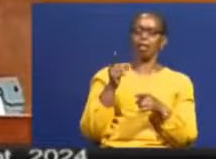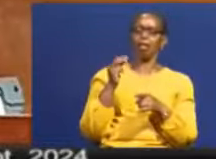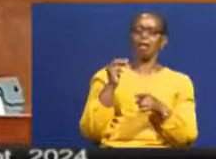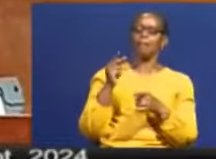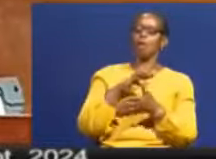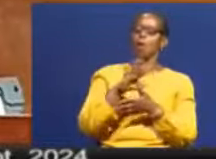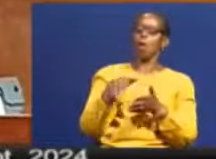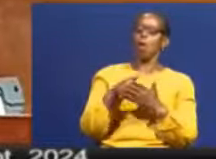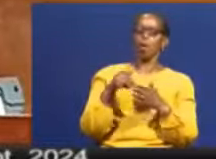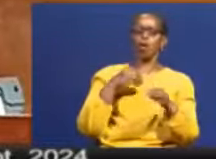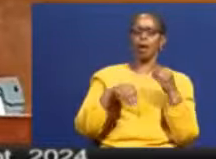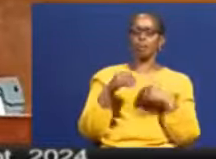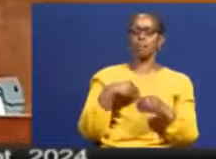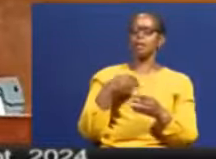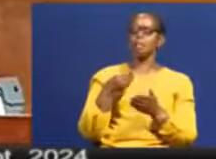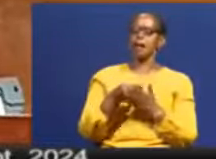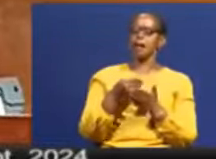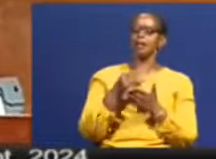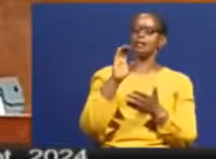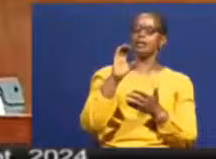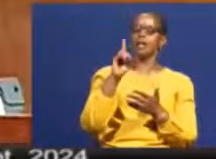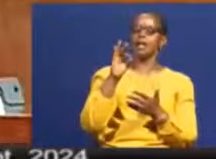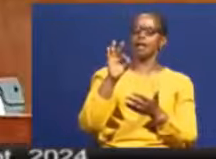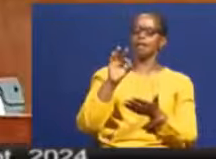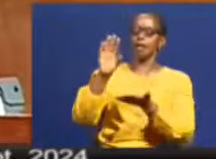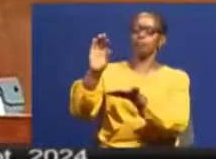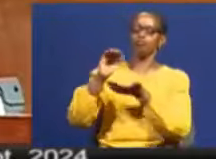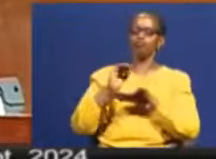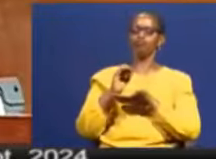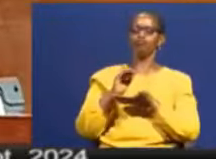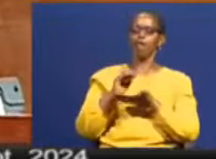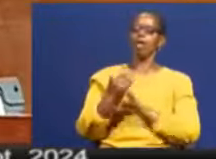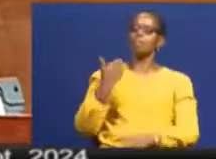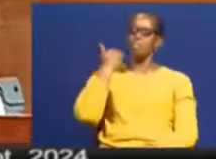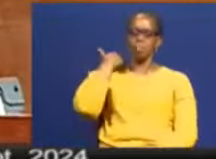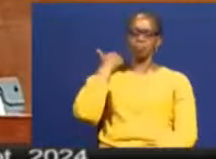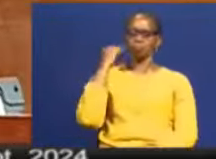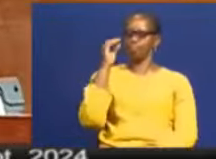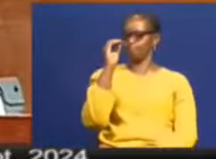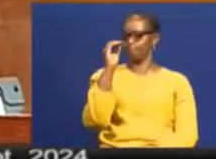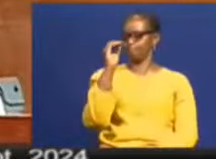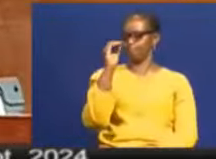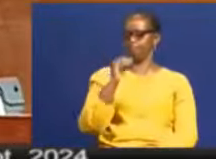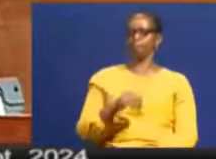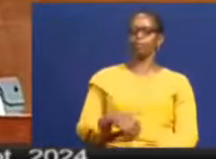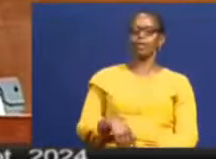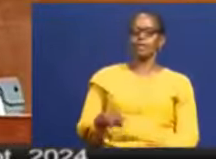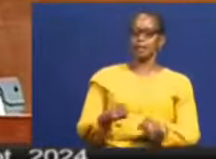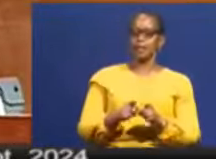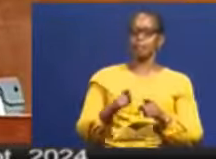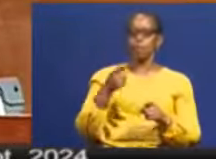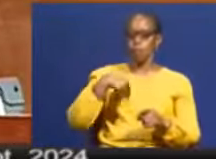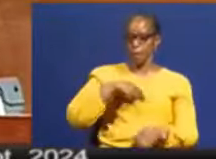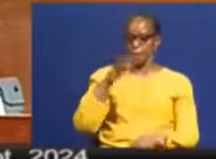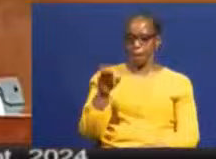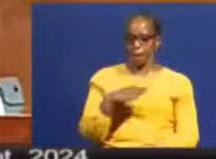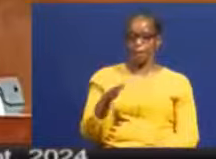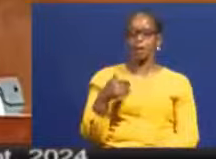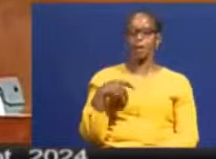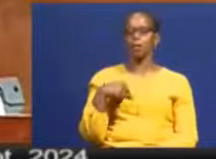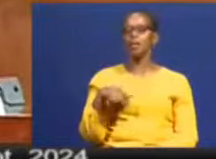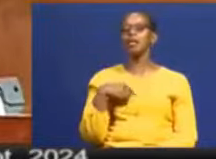NGCDF is our money, Mr. Speaker, when that is not the point, Mr. Speaker. We can also not be a house of lamentation. We